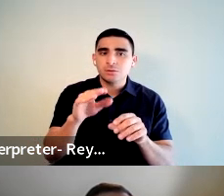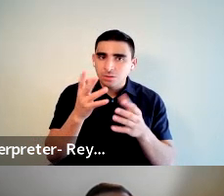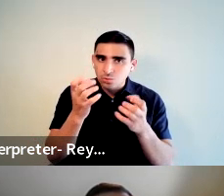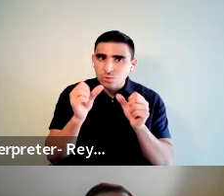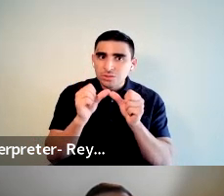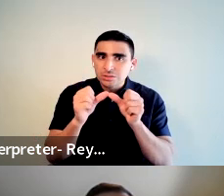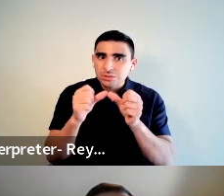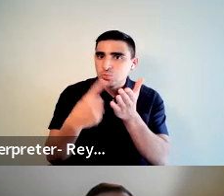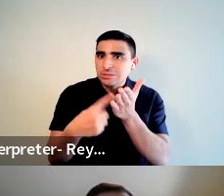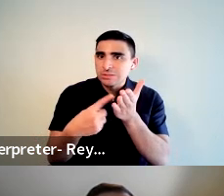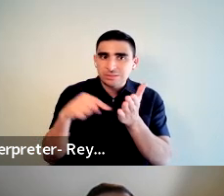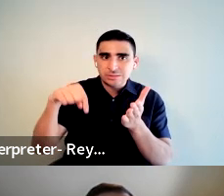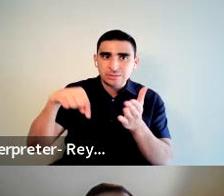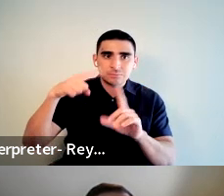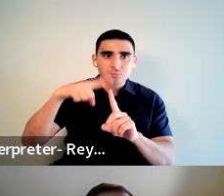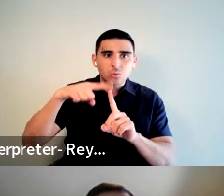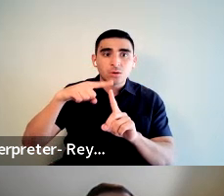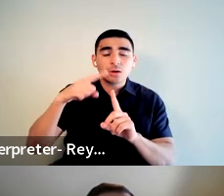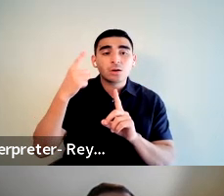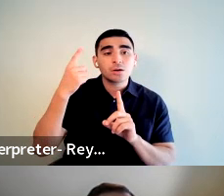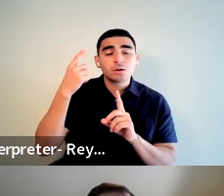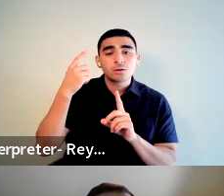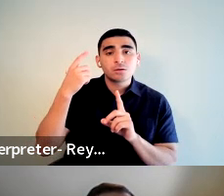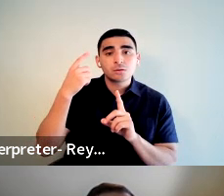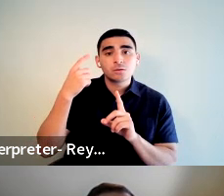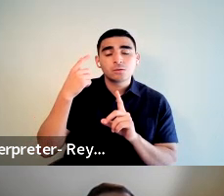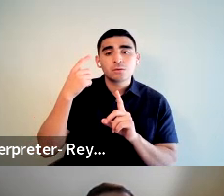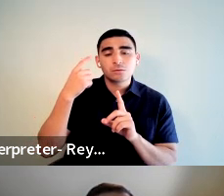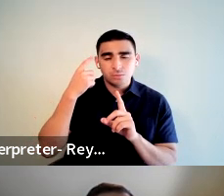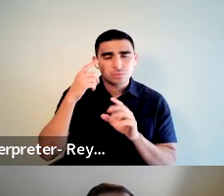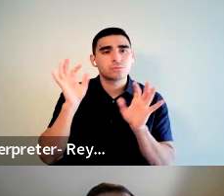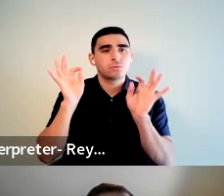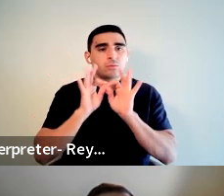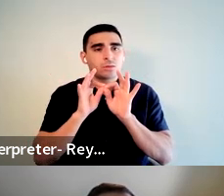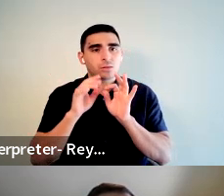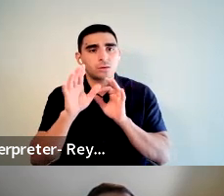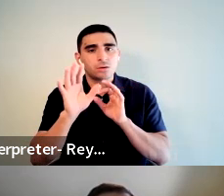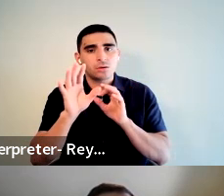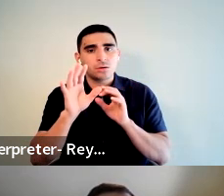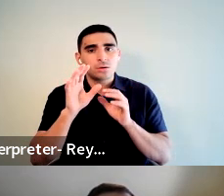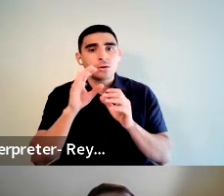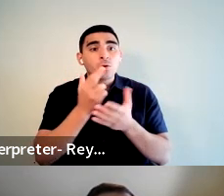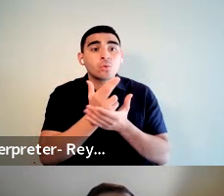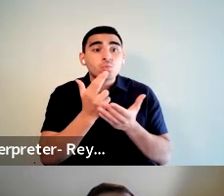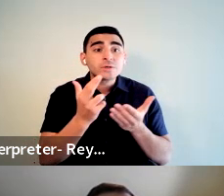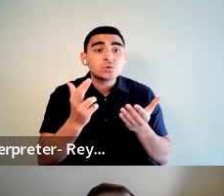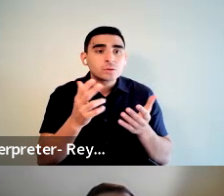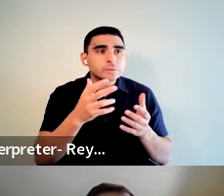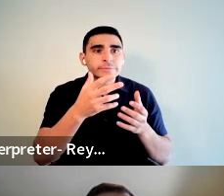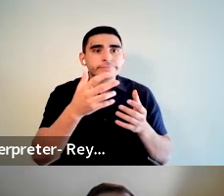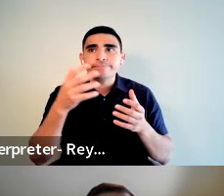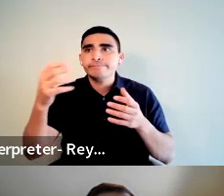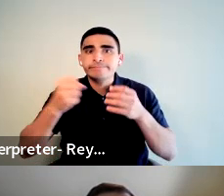some of this, because I do think it would be helpful to put energy in how we can pull resources together.